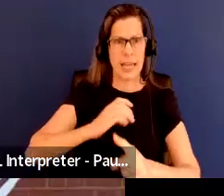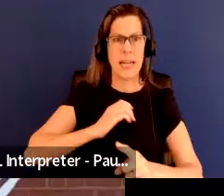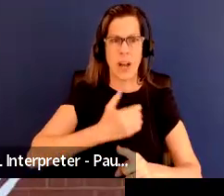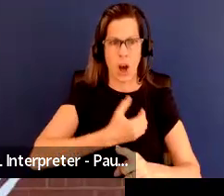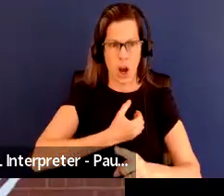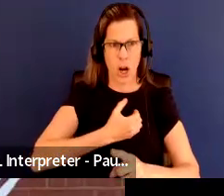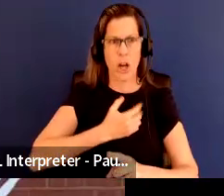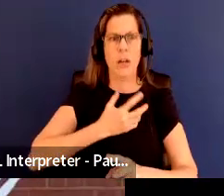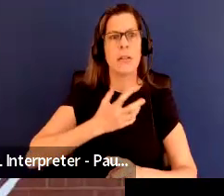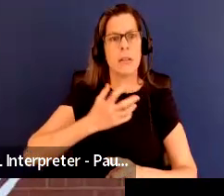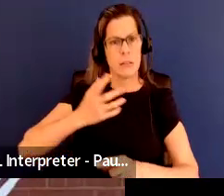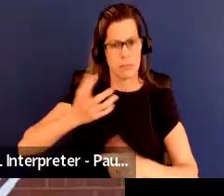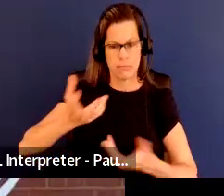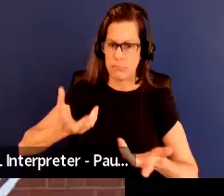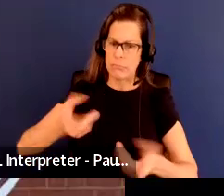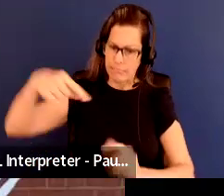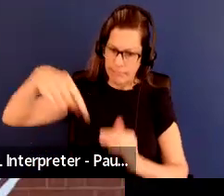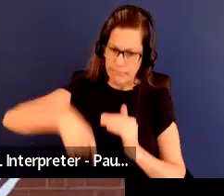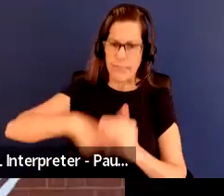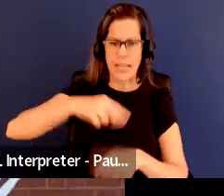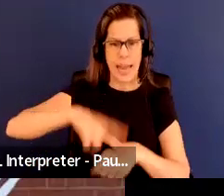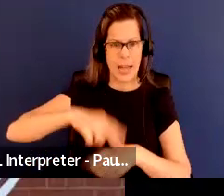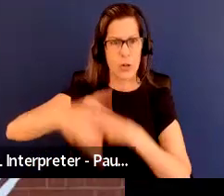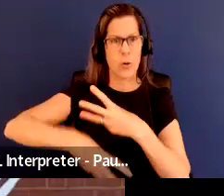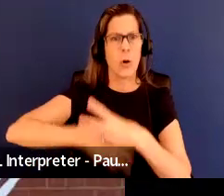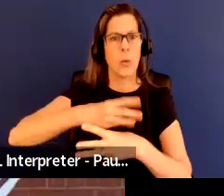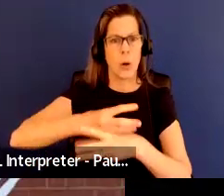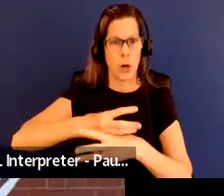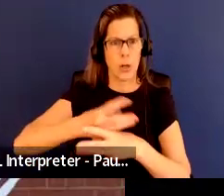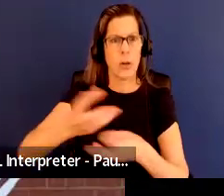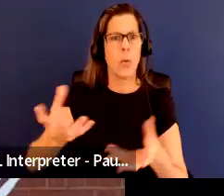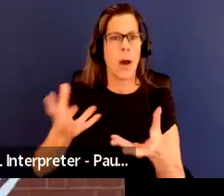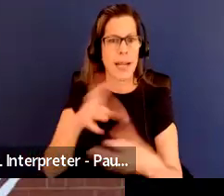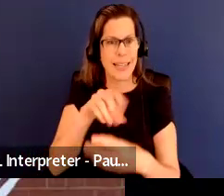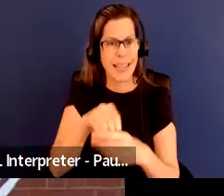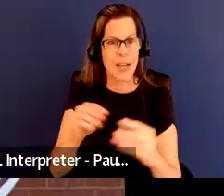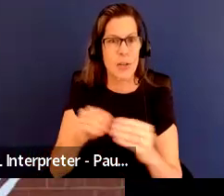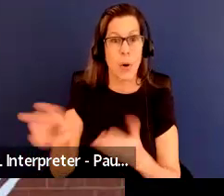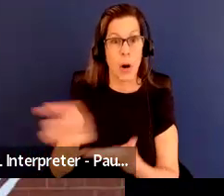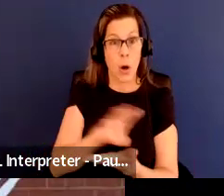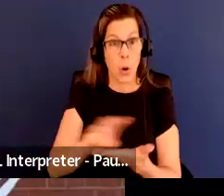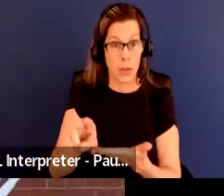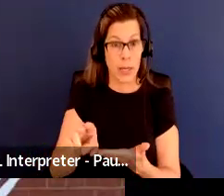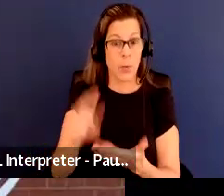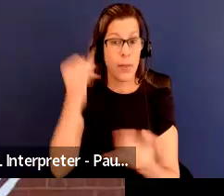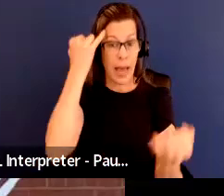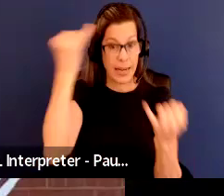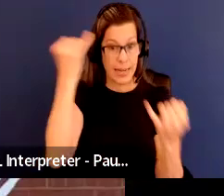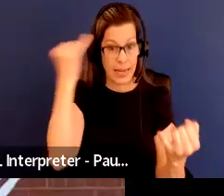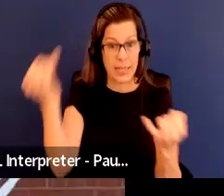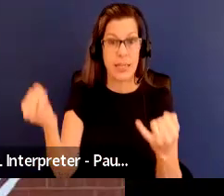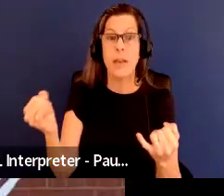with the natural world, as well as a need to engage more wholly with ideas of coexistence,